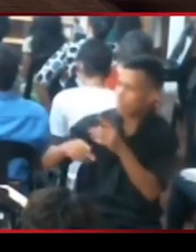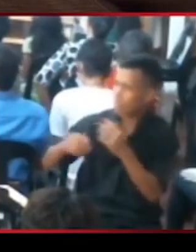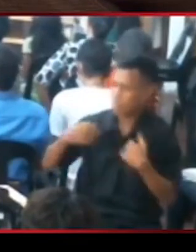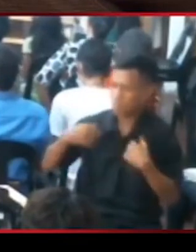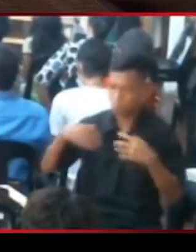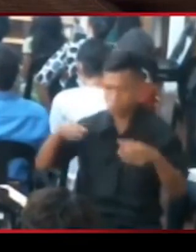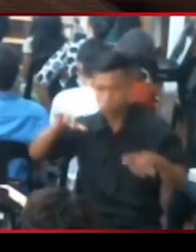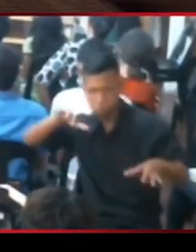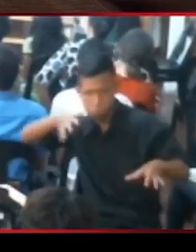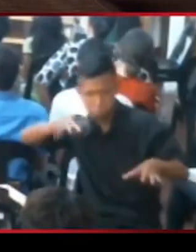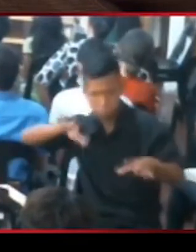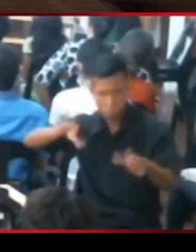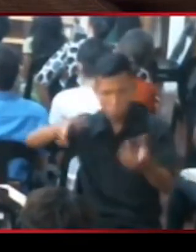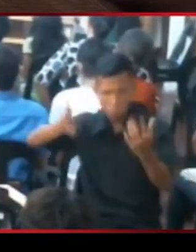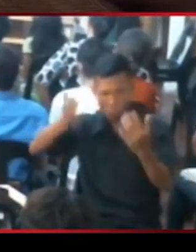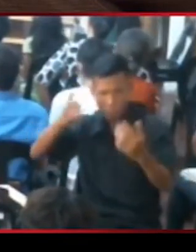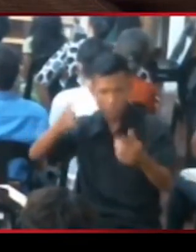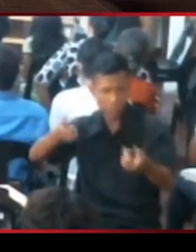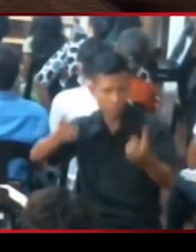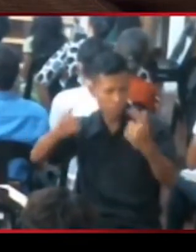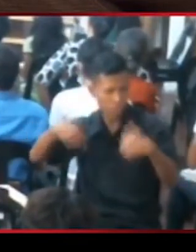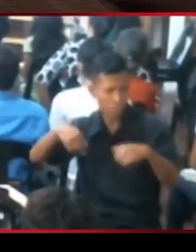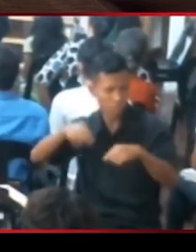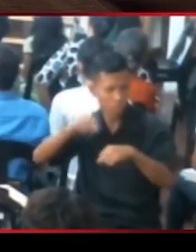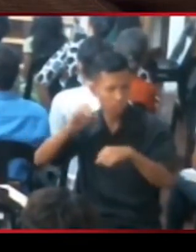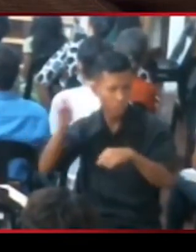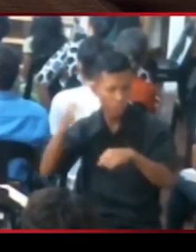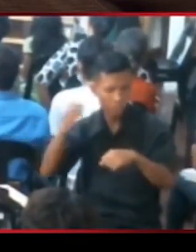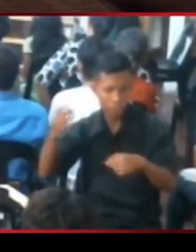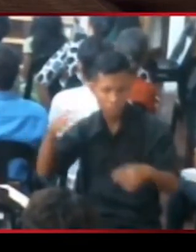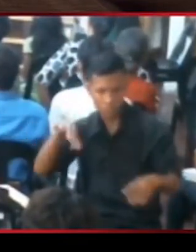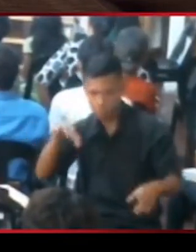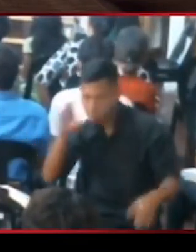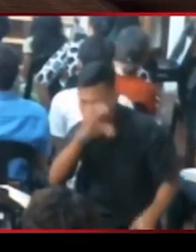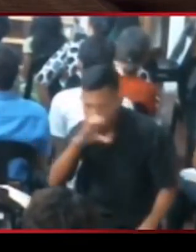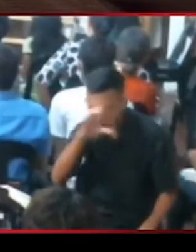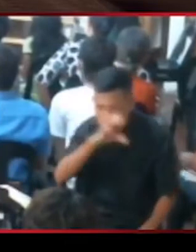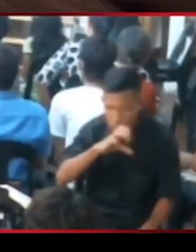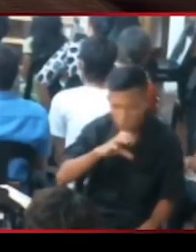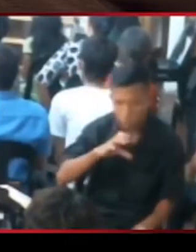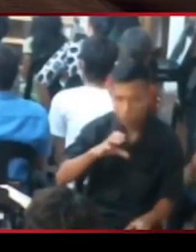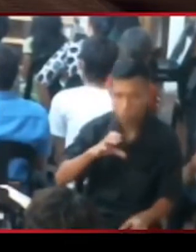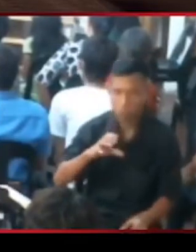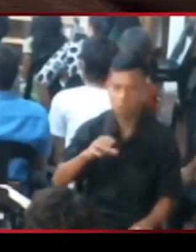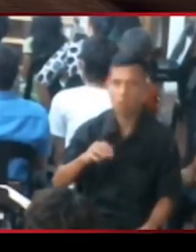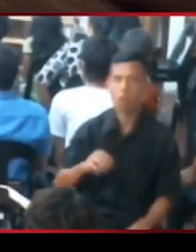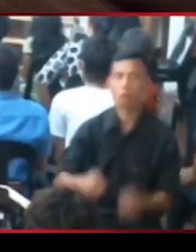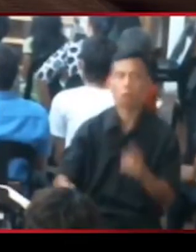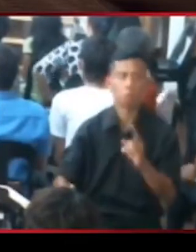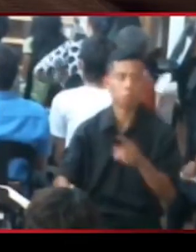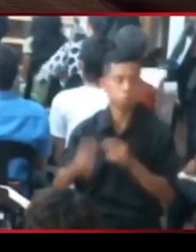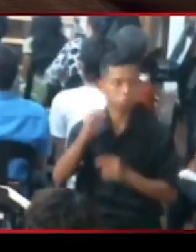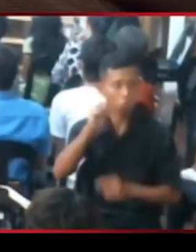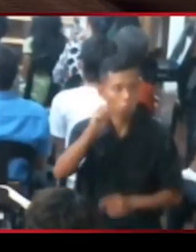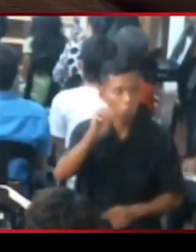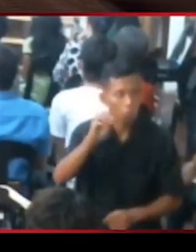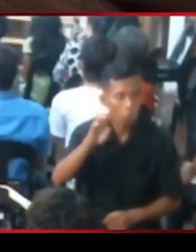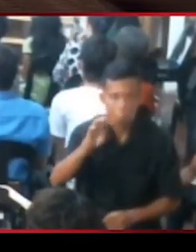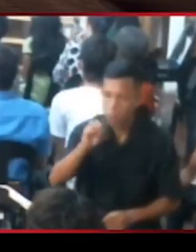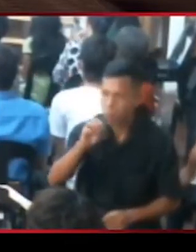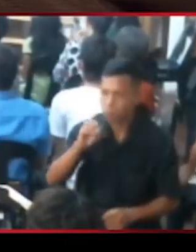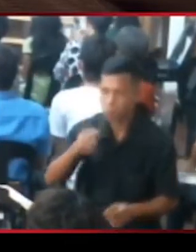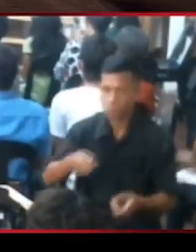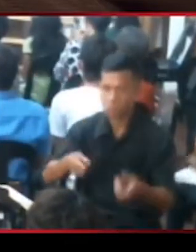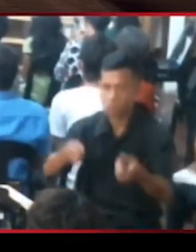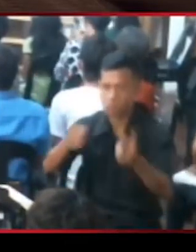we're kind of shaky about why they keep coming. He investigated them. They were Mormons. They were trying to take men out of